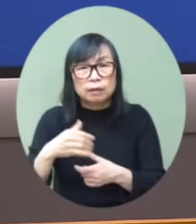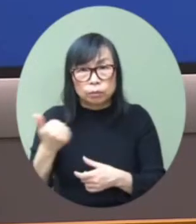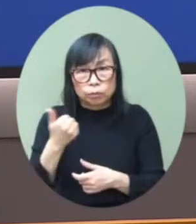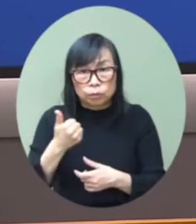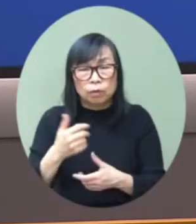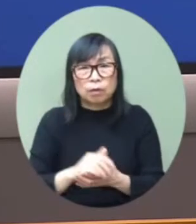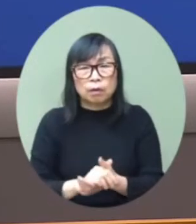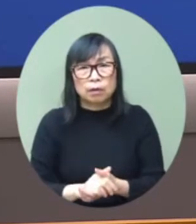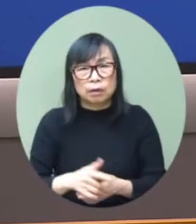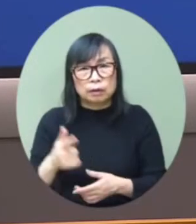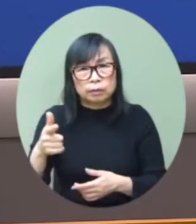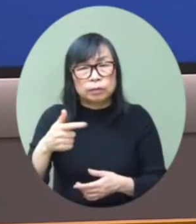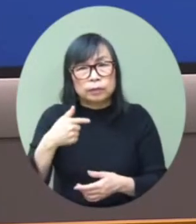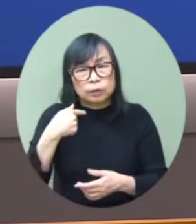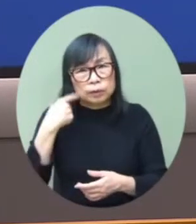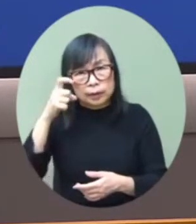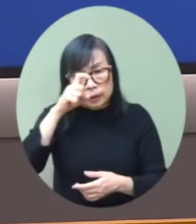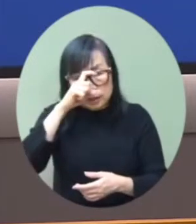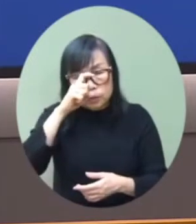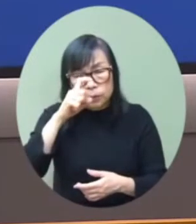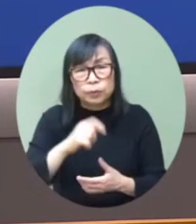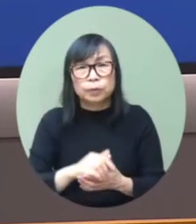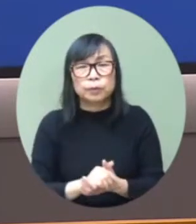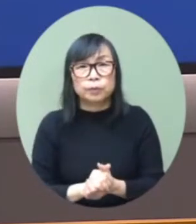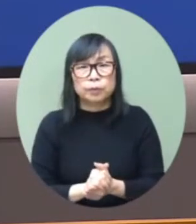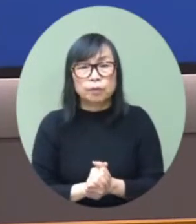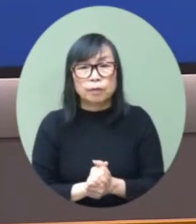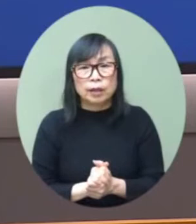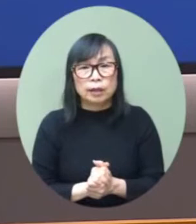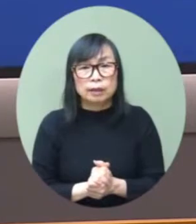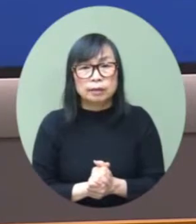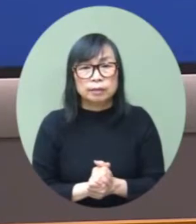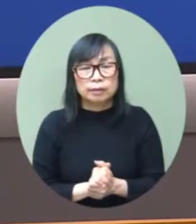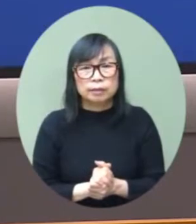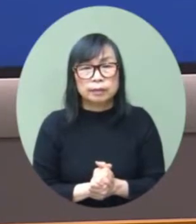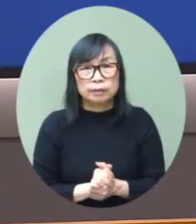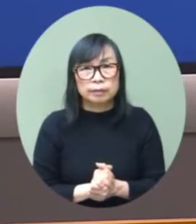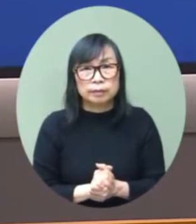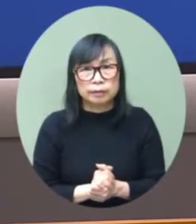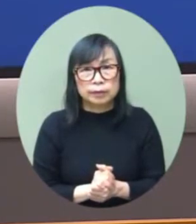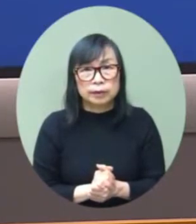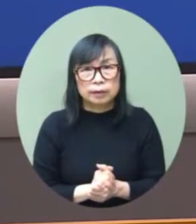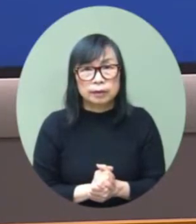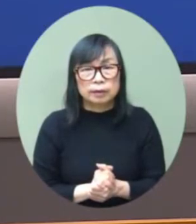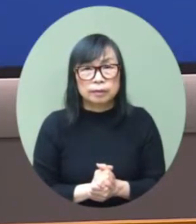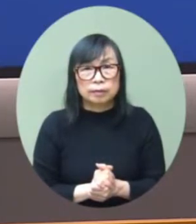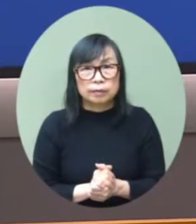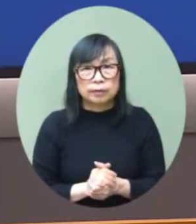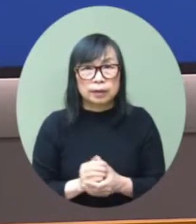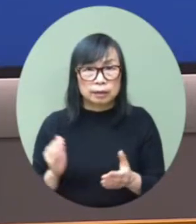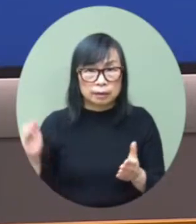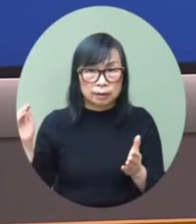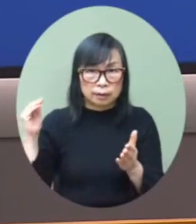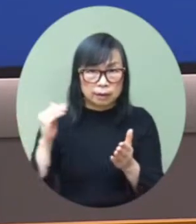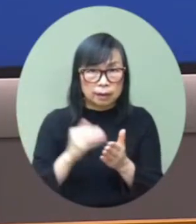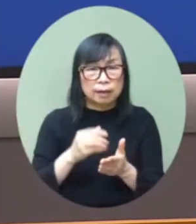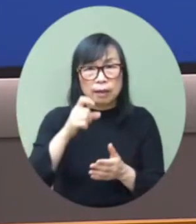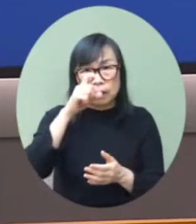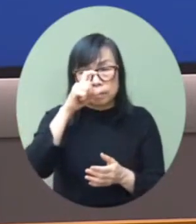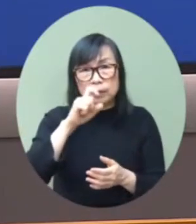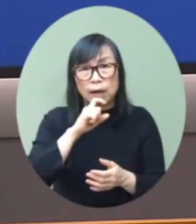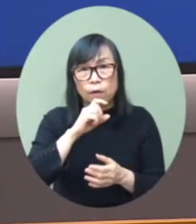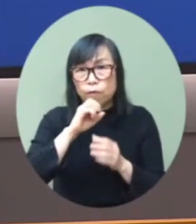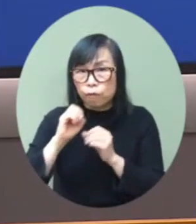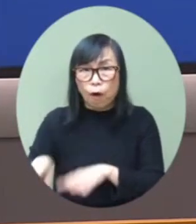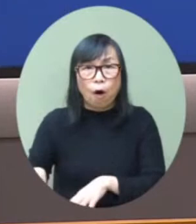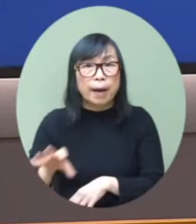we have this exercise in mind. We have not given up doing a comprehensive universal test,